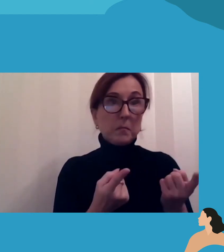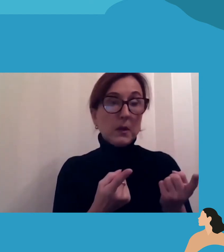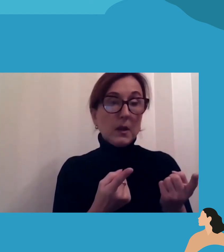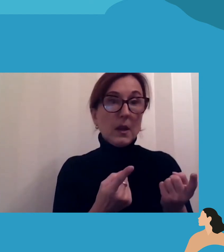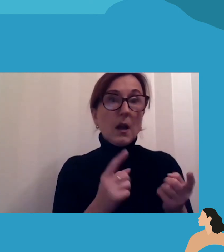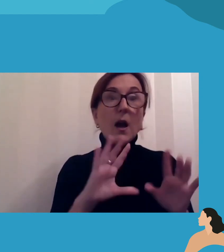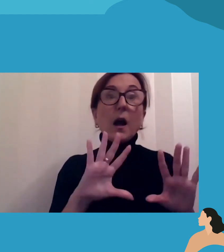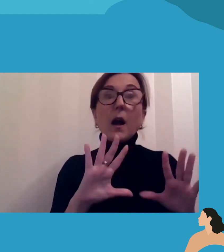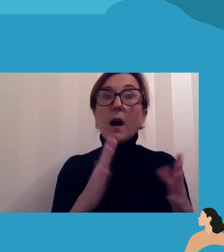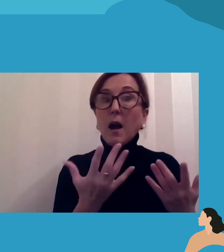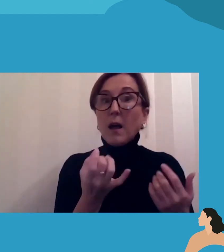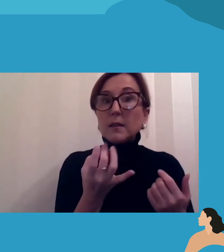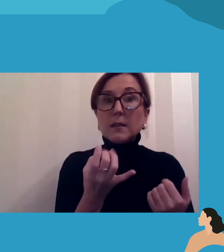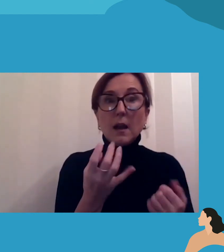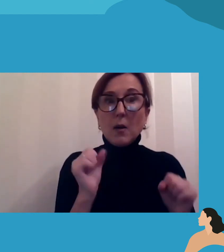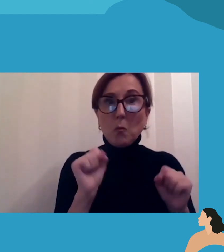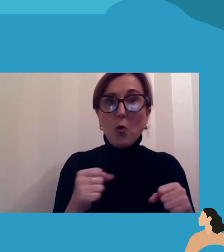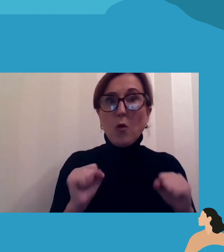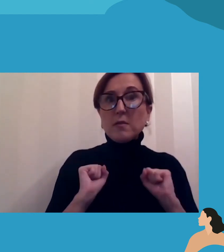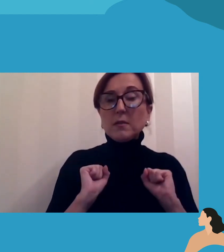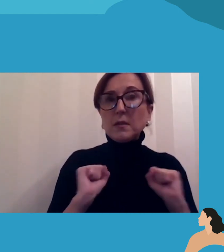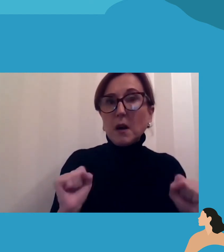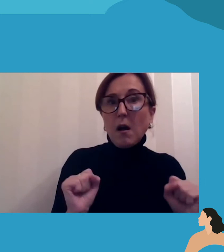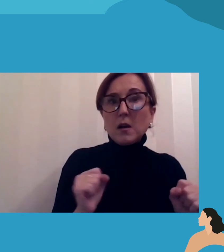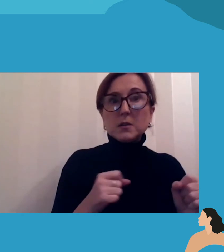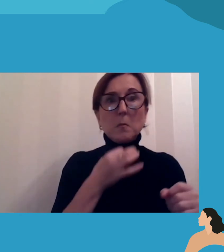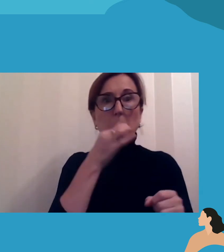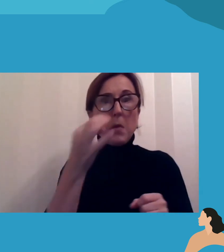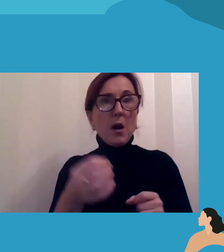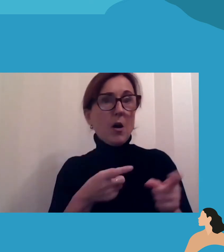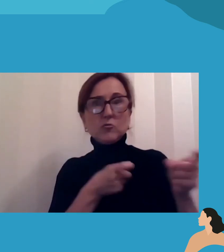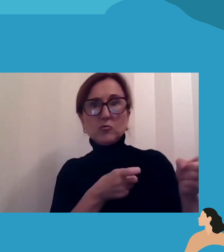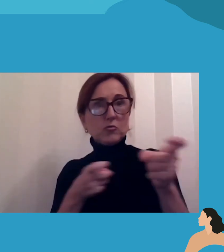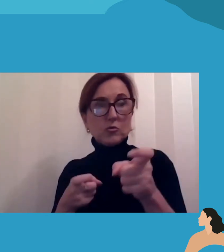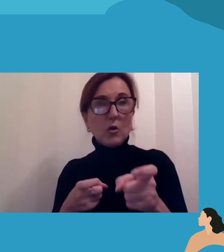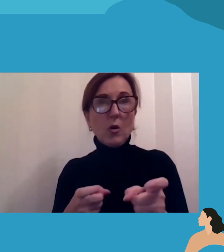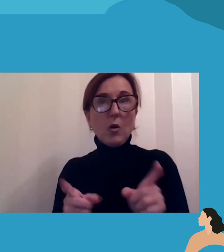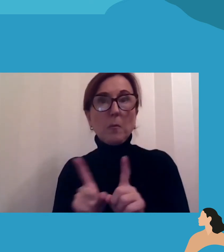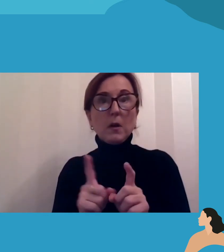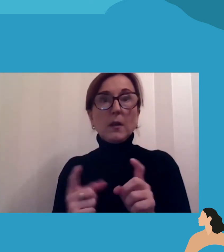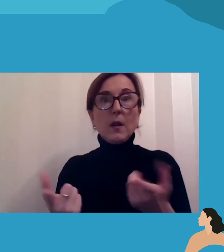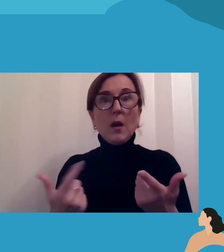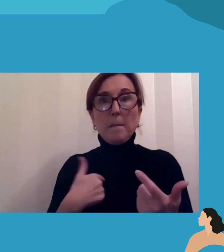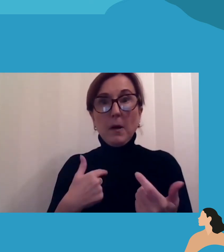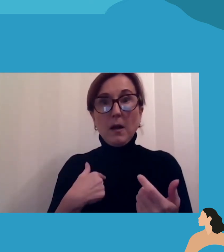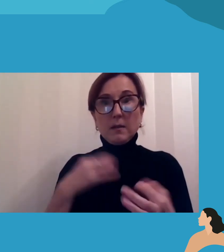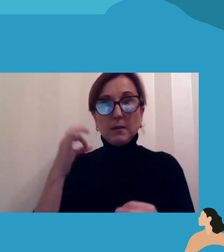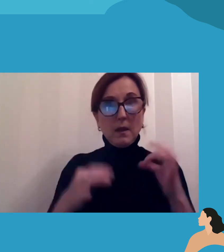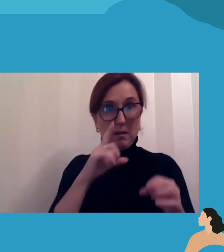criminal act. So what else, whom else can